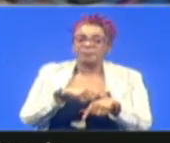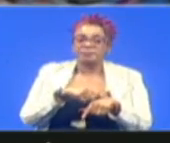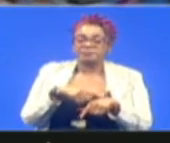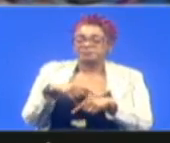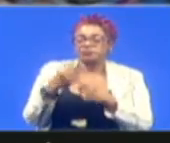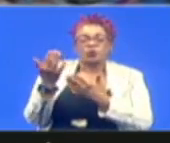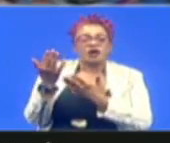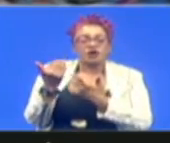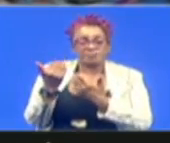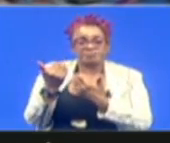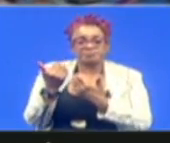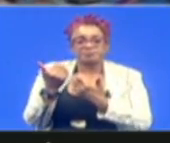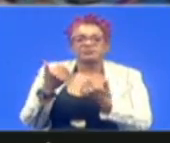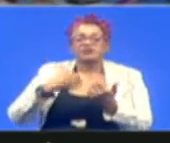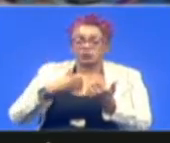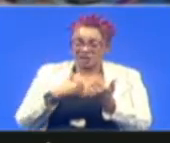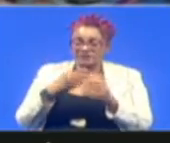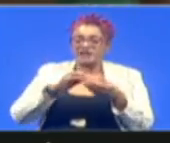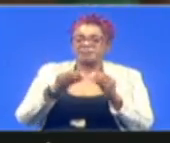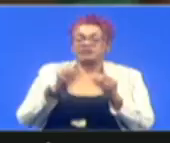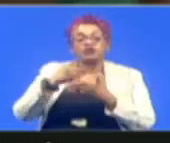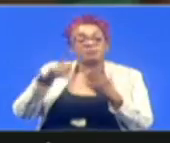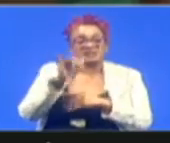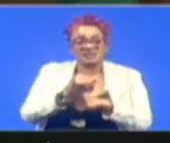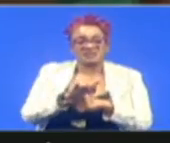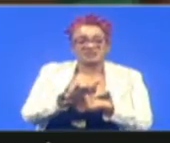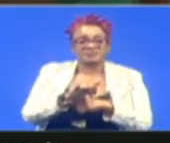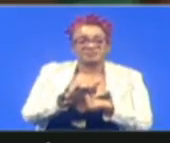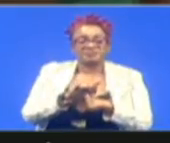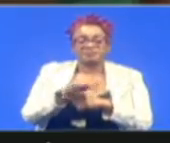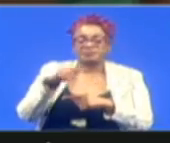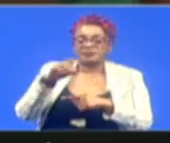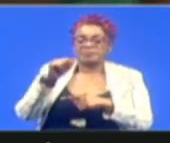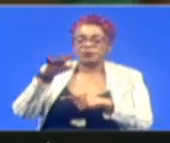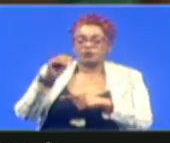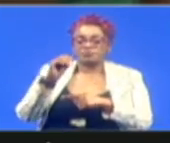hopes that they marshal the numbers to pass it. Silas Apollo, NTV.